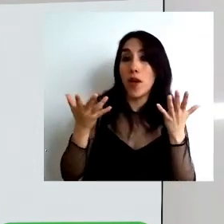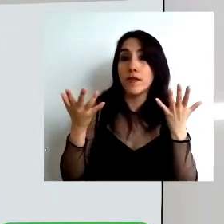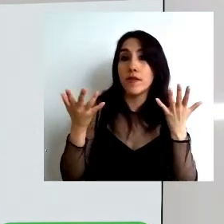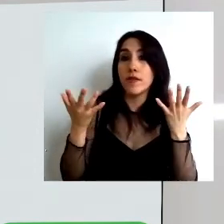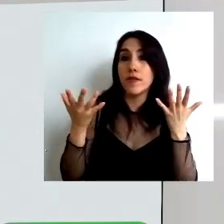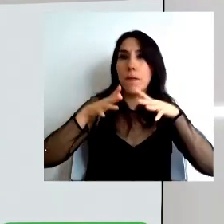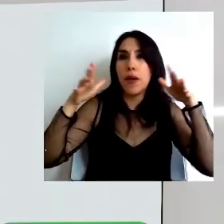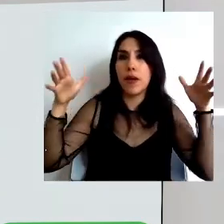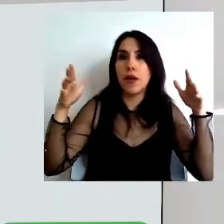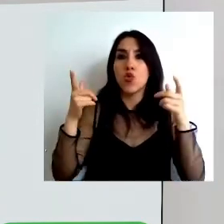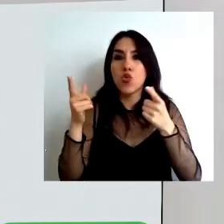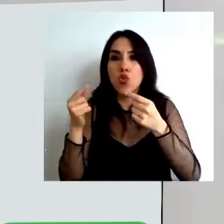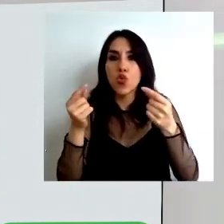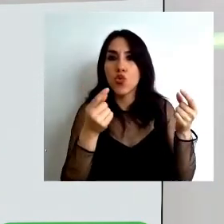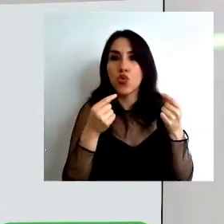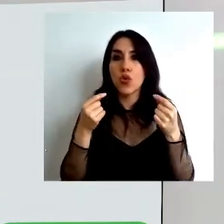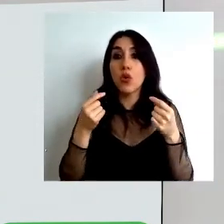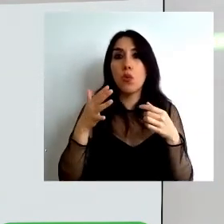as well.